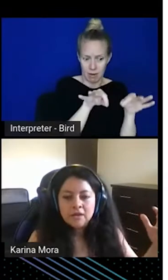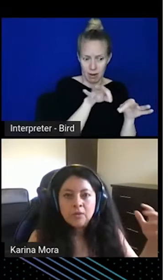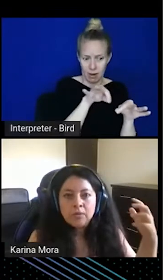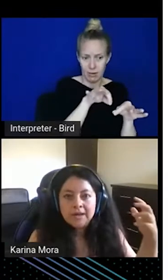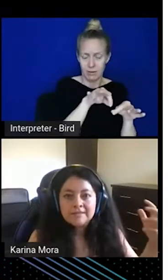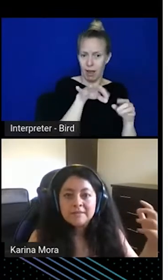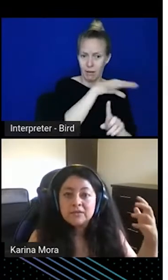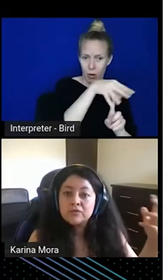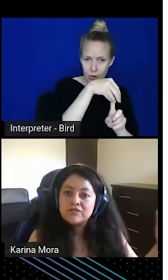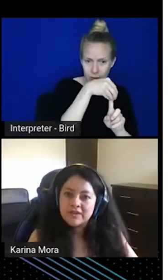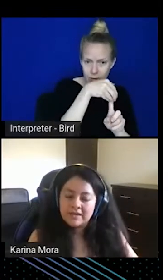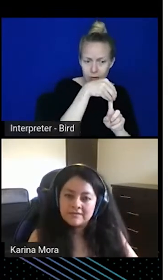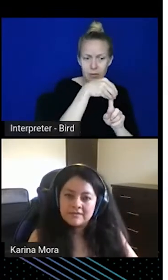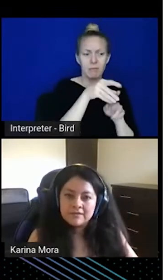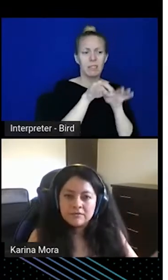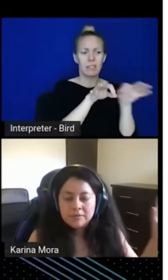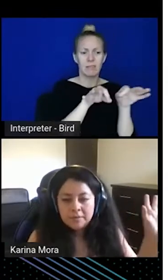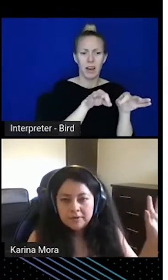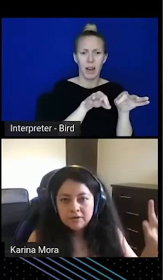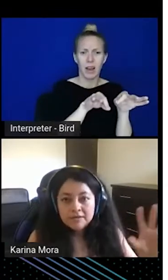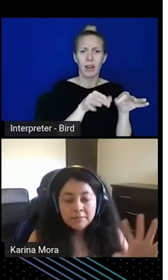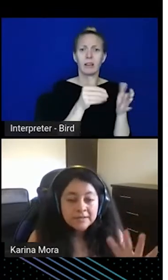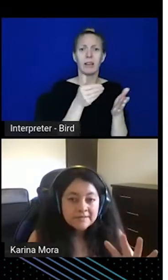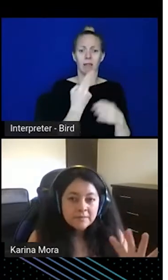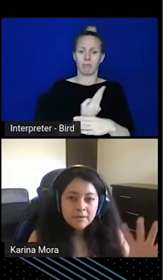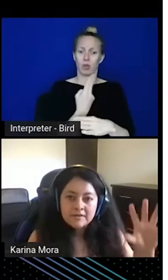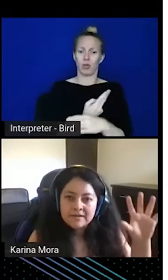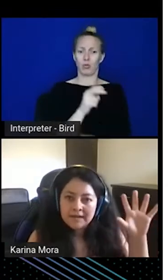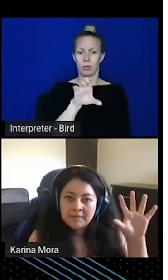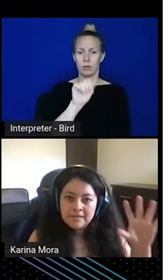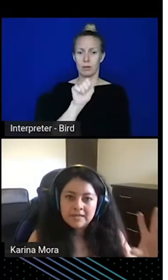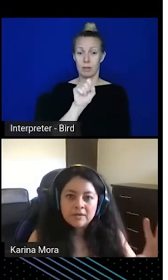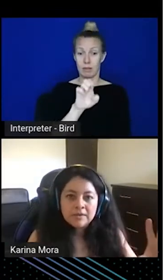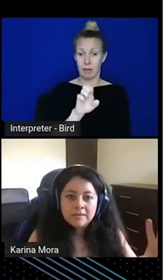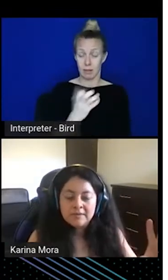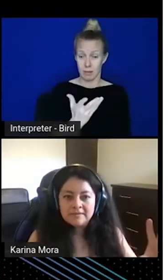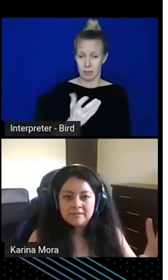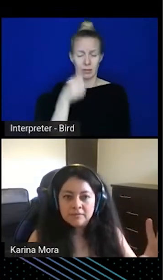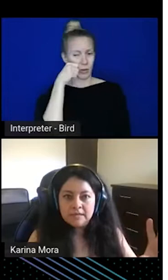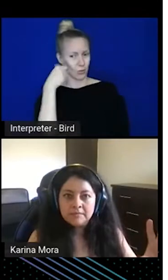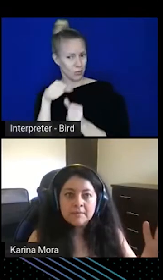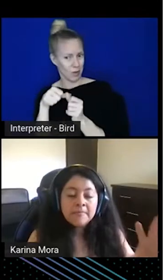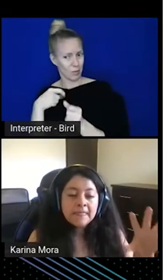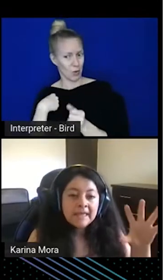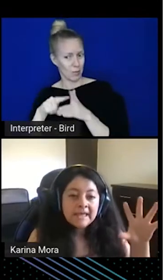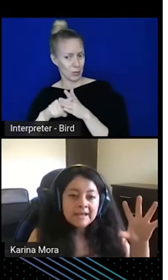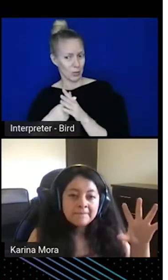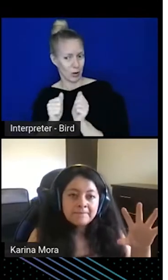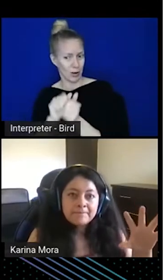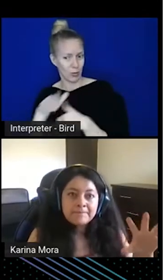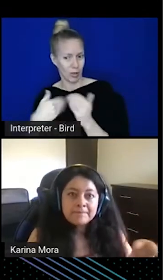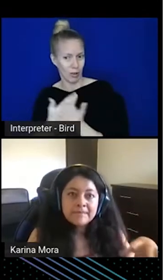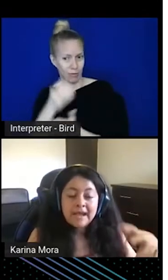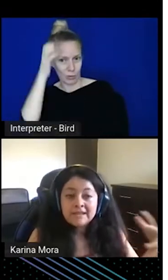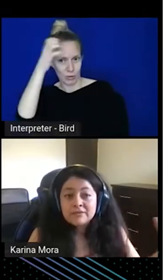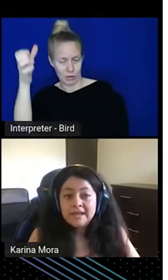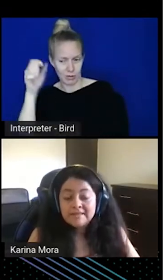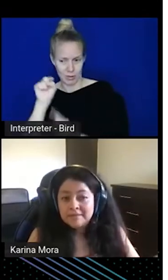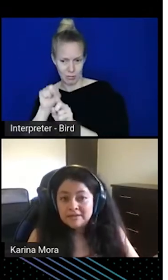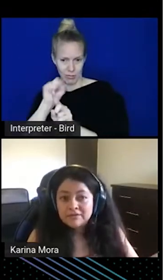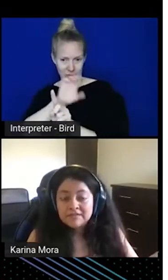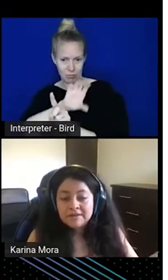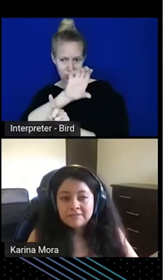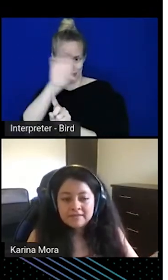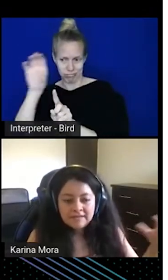define what is my use case. Remember all the principles. I'm beginning with the business domain. I